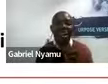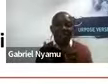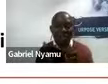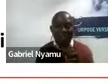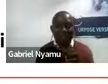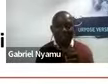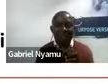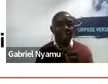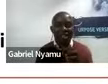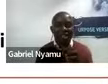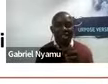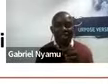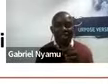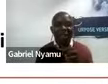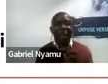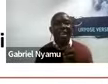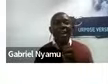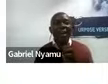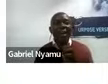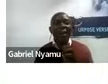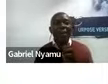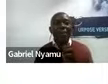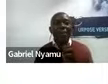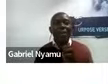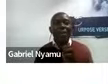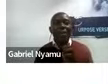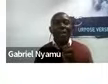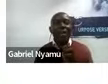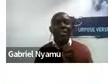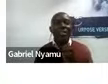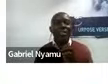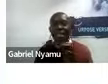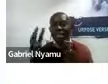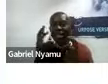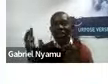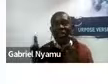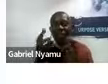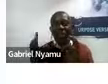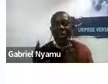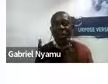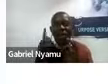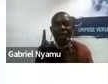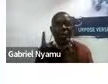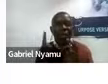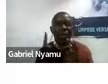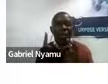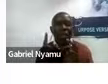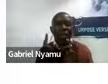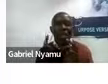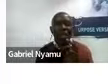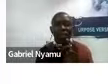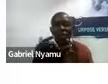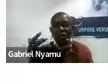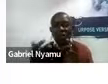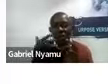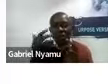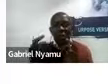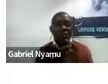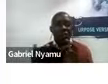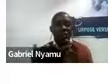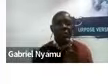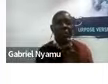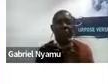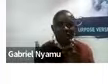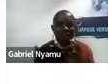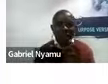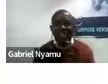it is a lifetime thing. It never changes. I think this is just a slide that trying to explain it. I won't go through this for those maybe who will be